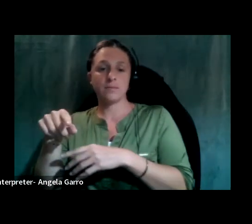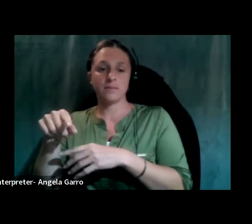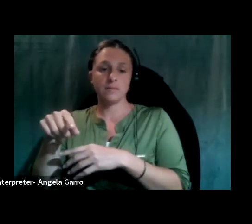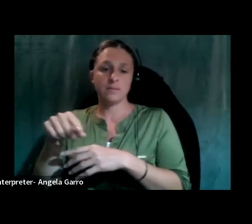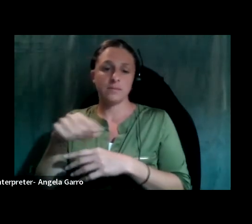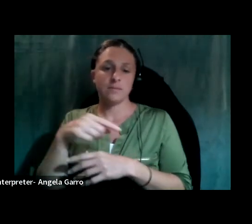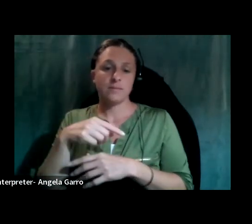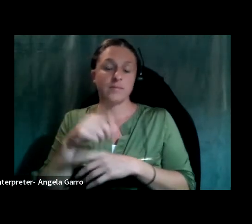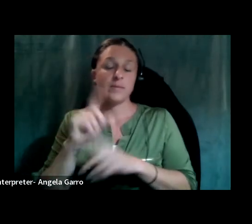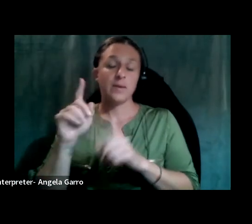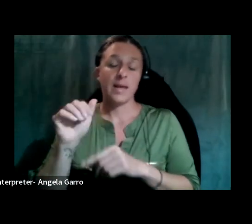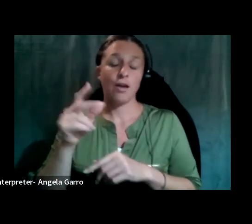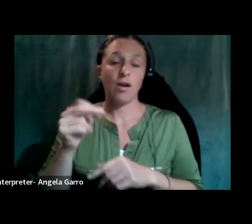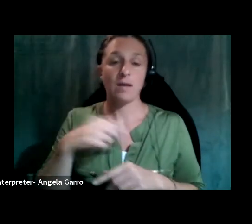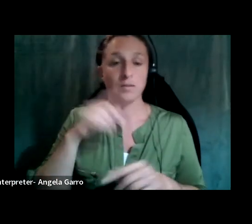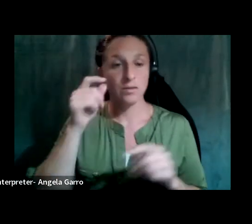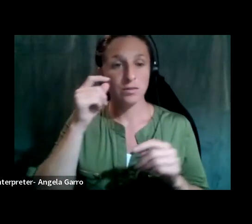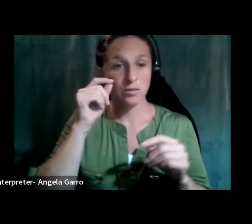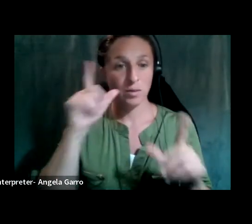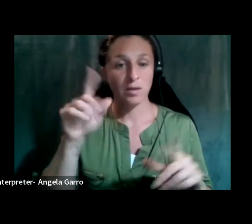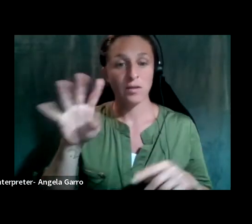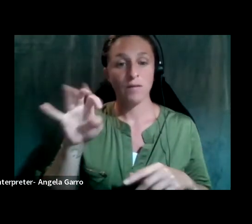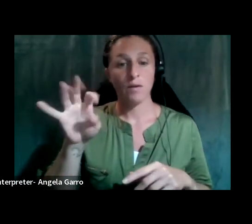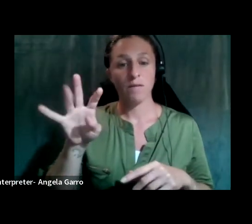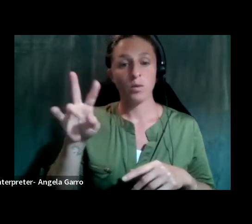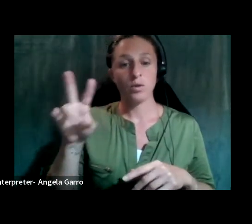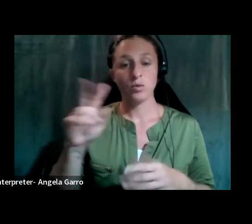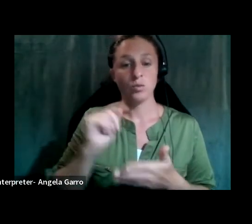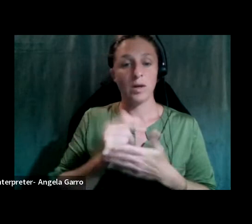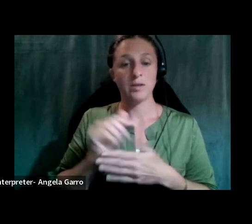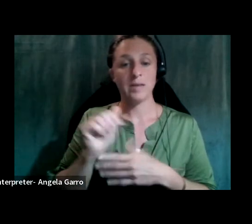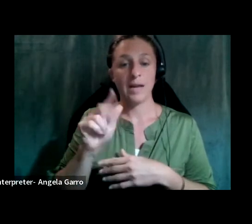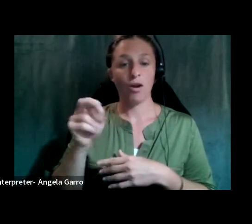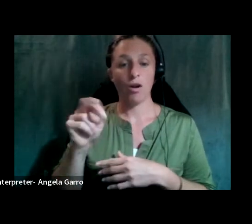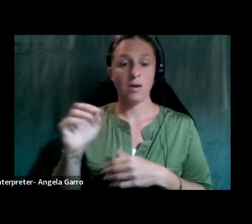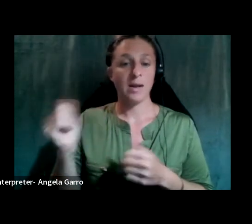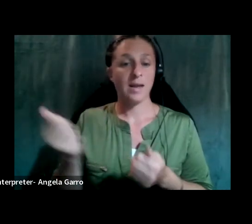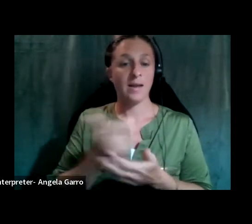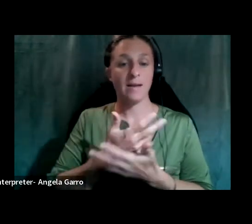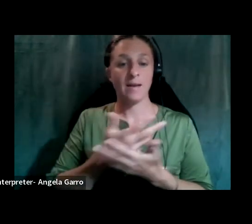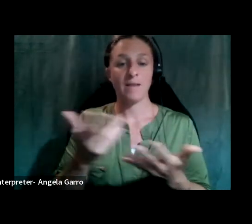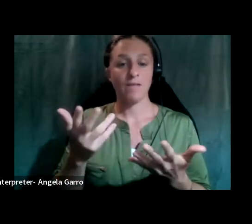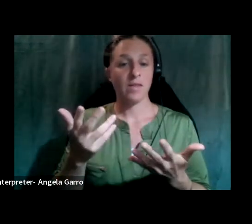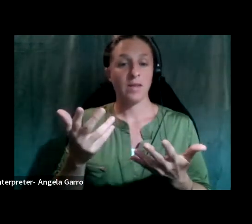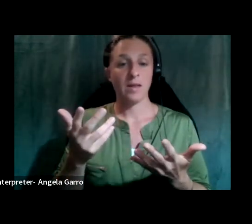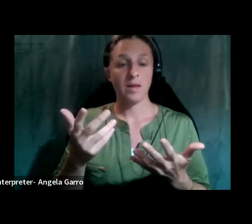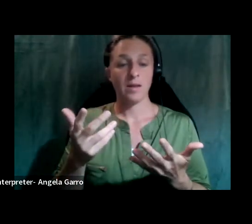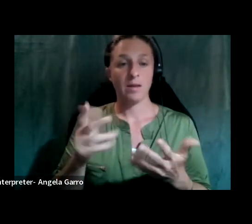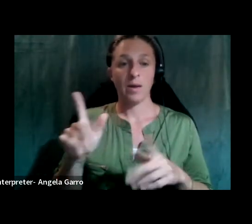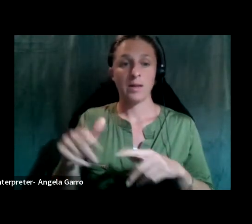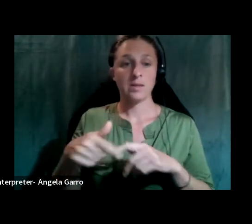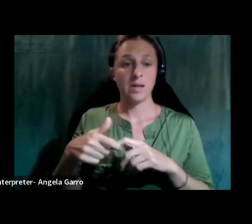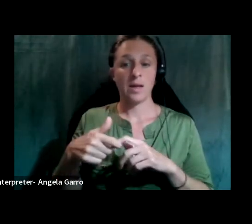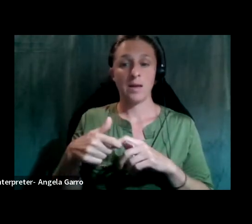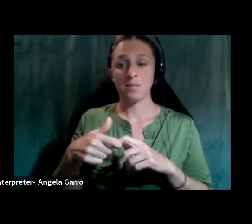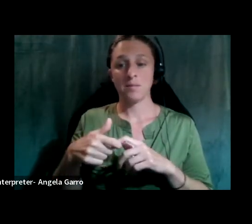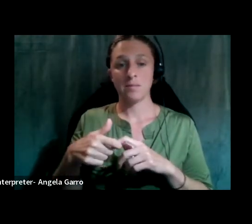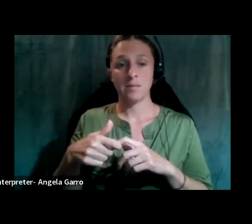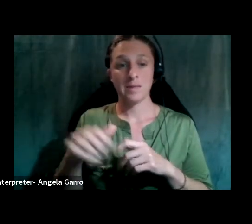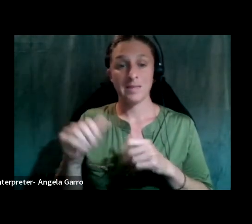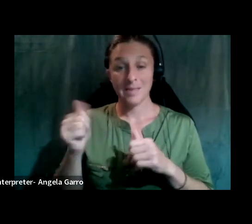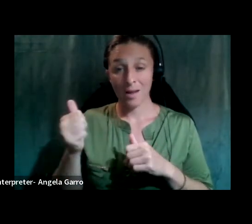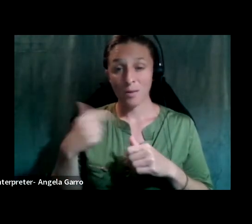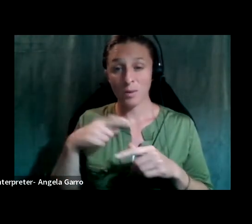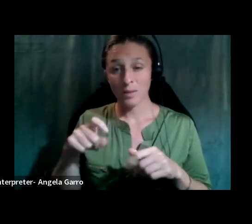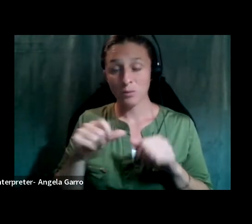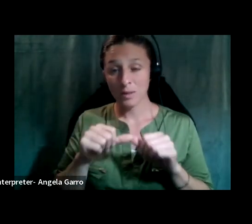I attended Aragon. I was really surprised that 442 graduates at Aragon, and I'm telling you, everything was like. Oh, I have to great. stop you. It's No. 10 o'clock. Is Do it we 10? want to keep